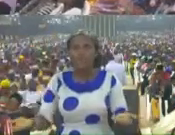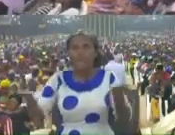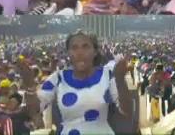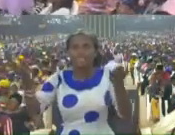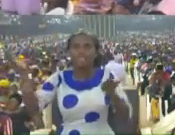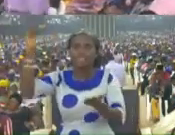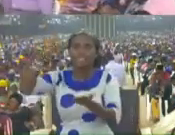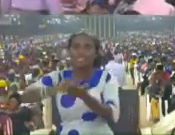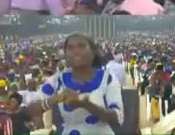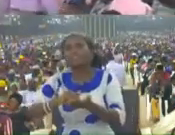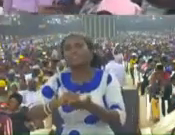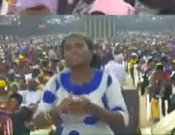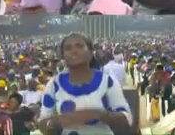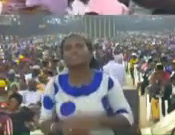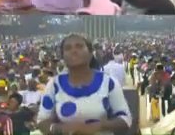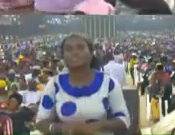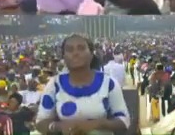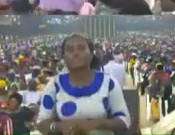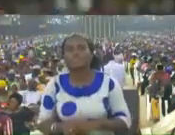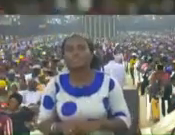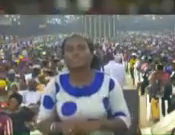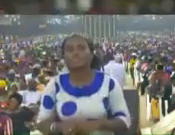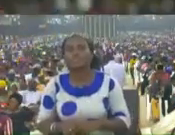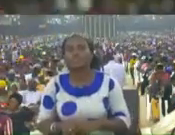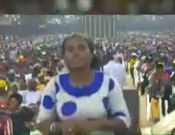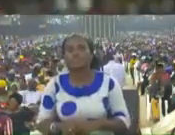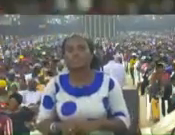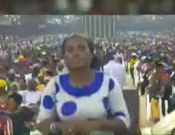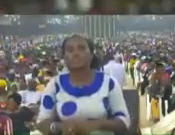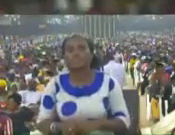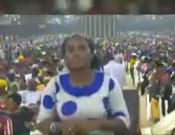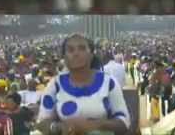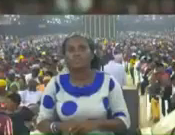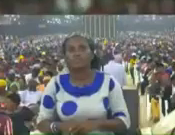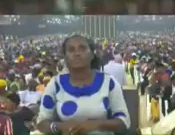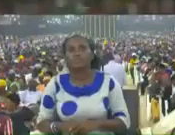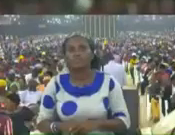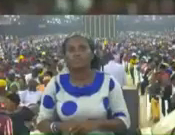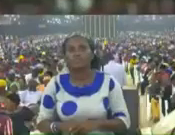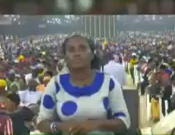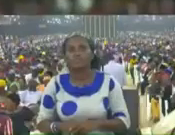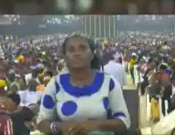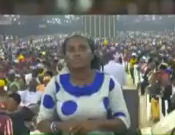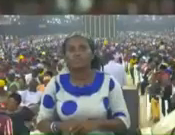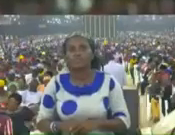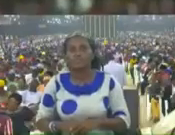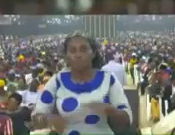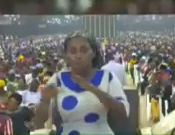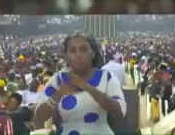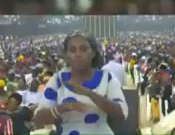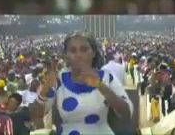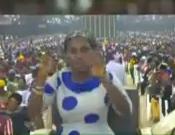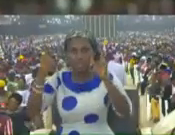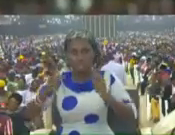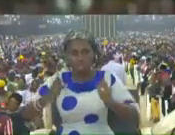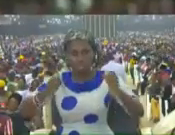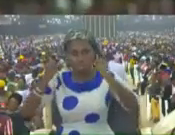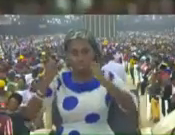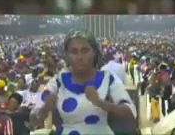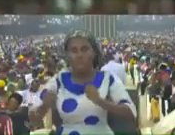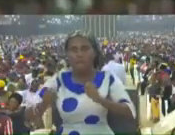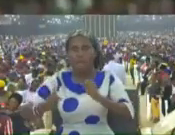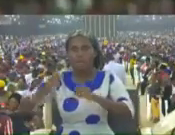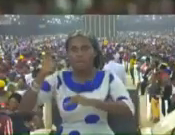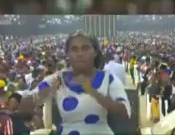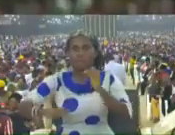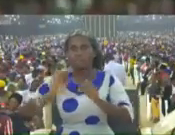That's under the broad heading of Stronger Than Your Enemies,